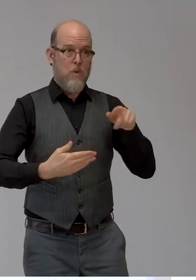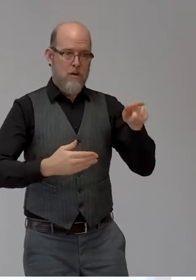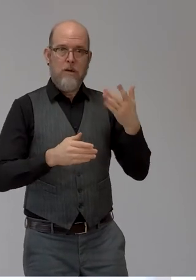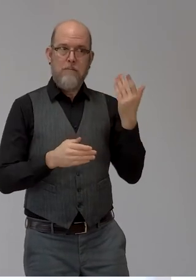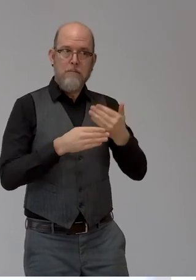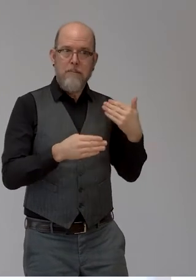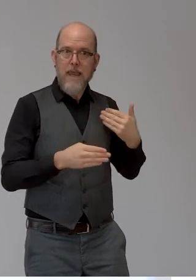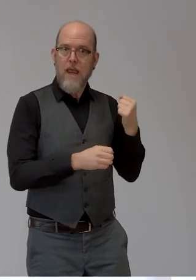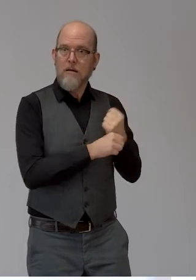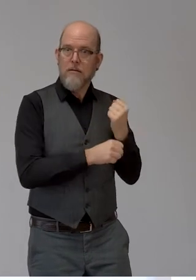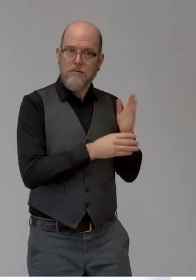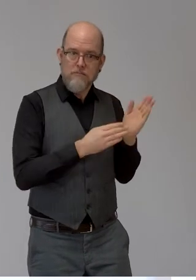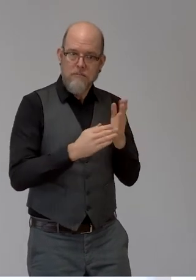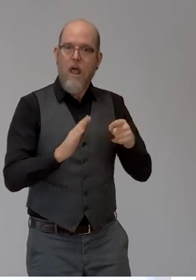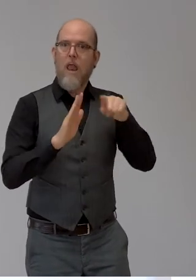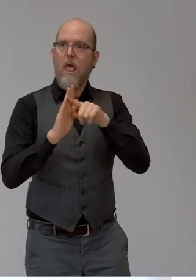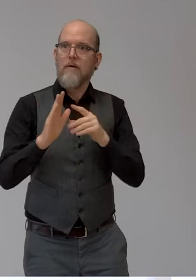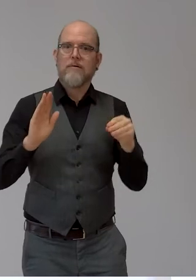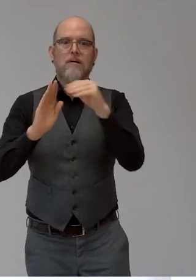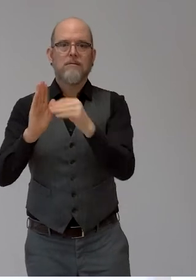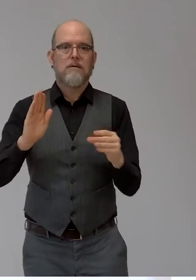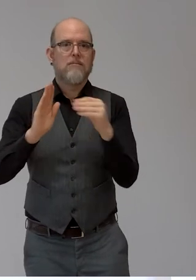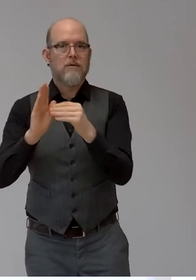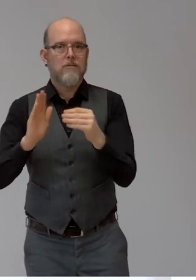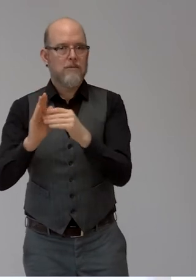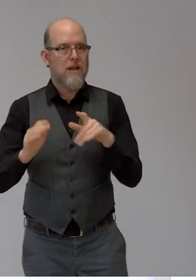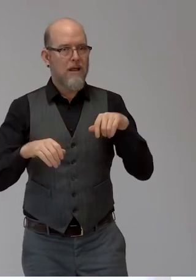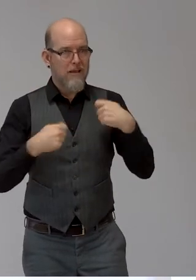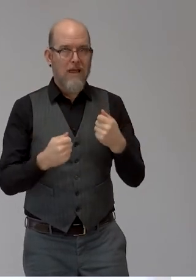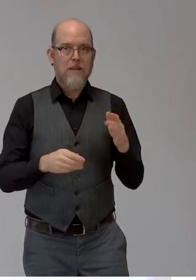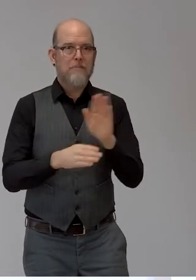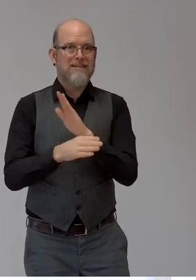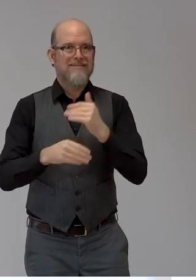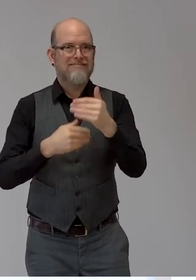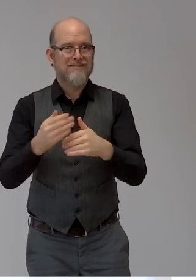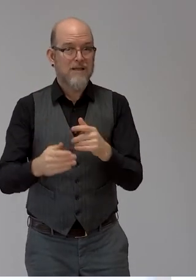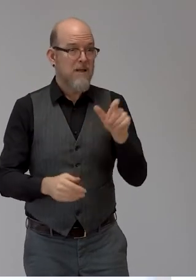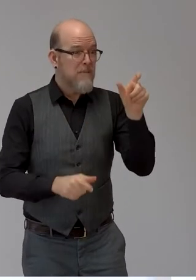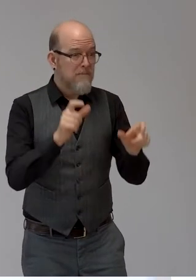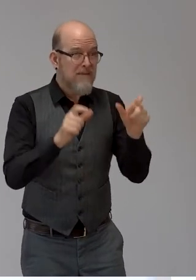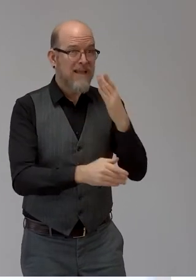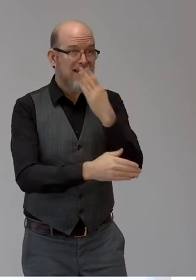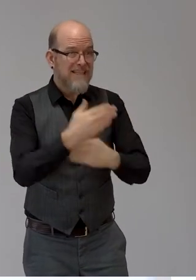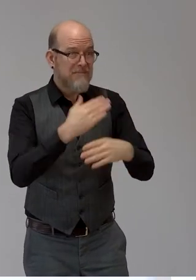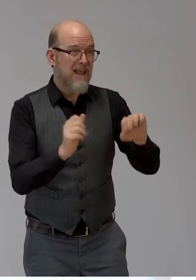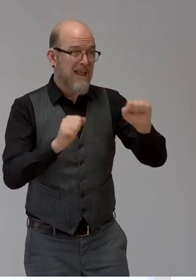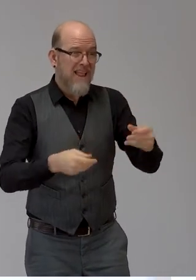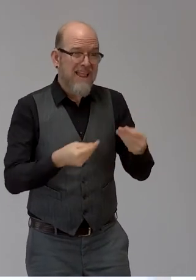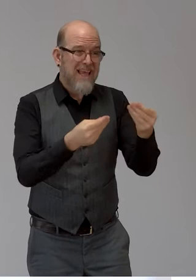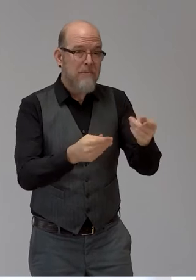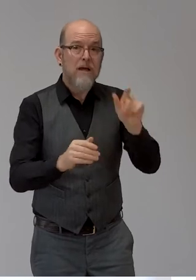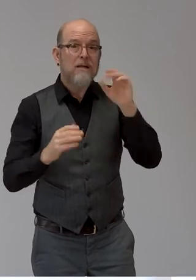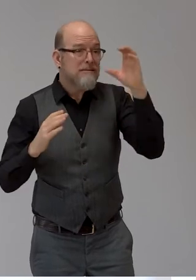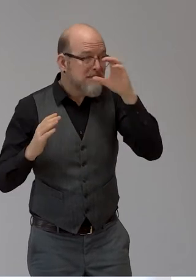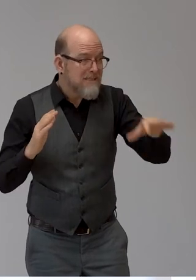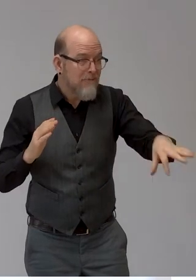to have all the facilities needed to make a reality the employment of people with disability. It was interesting for me,